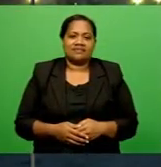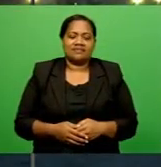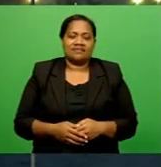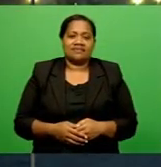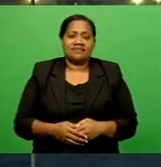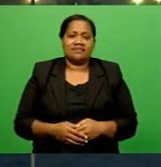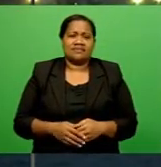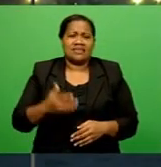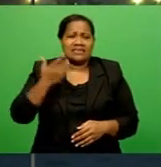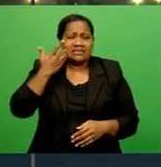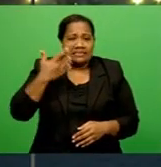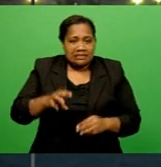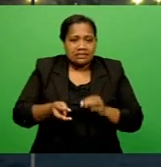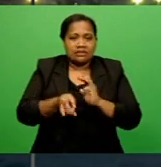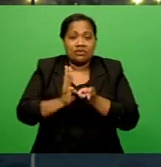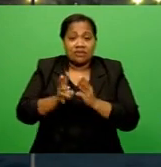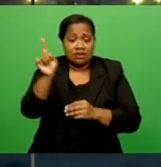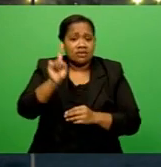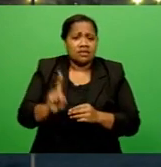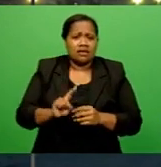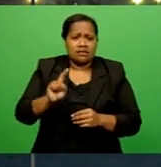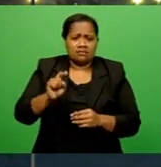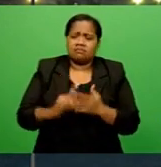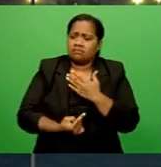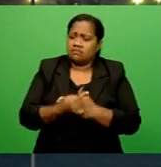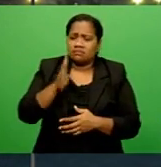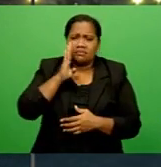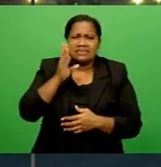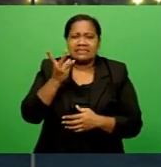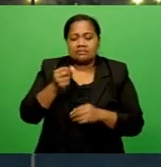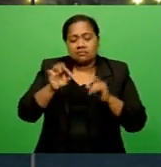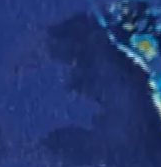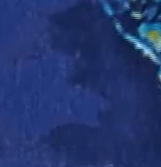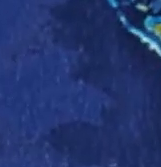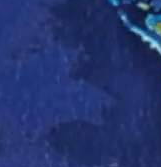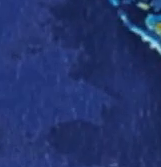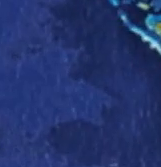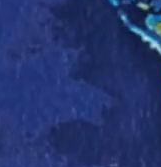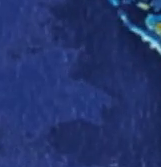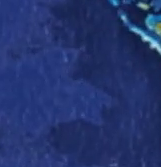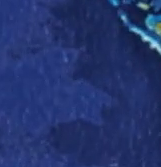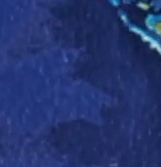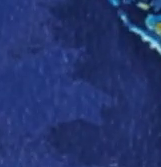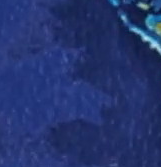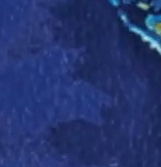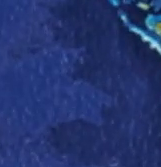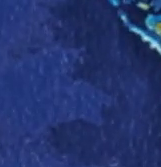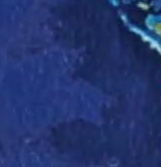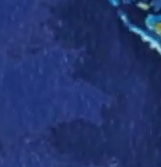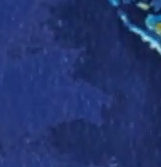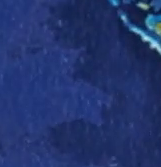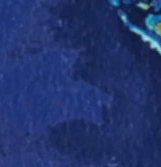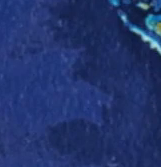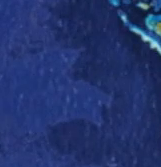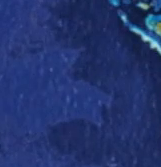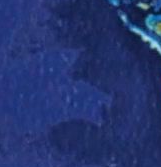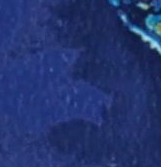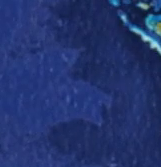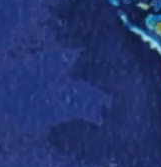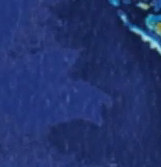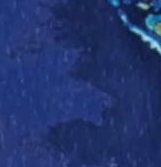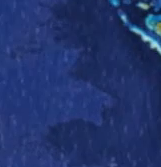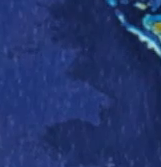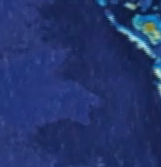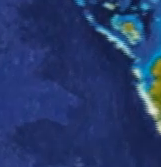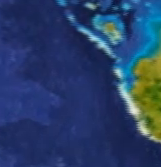The hot, humid weather today saw some isolated showers and thunderstorms across Fiji. In the west, it was a fine day under